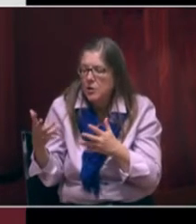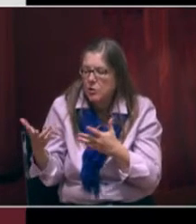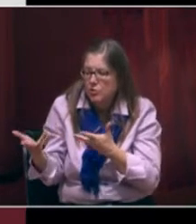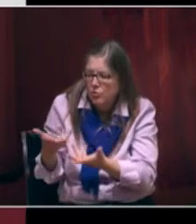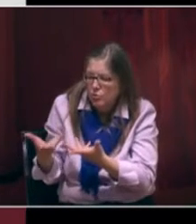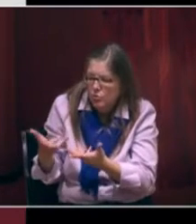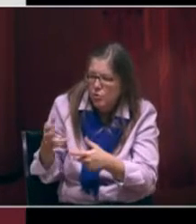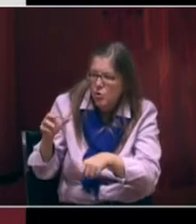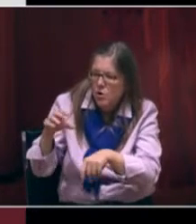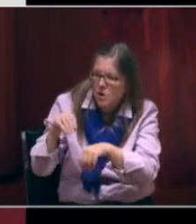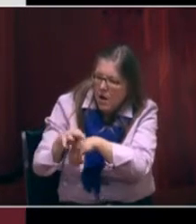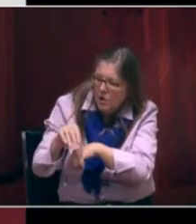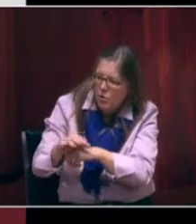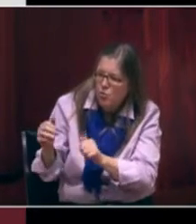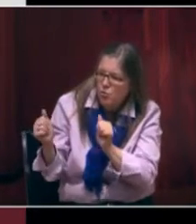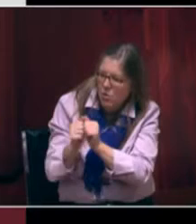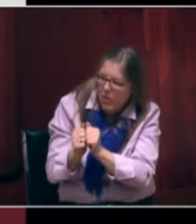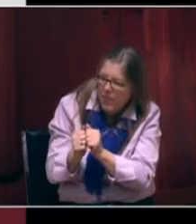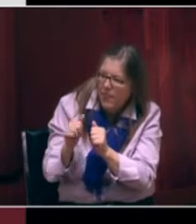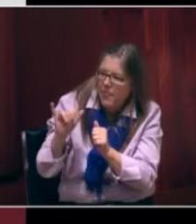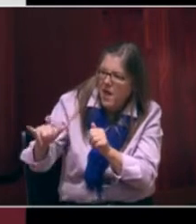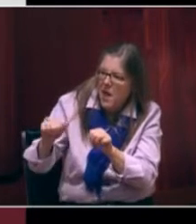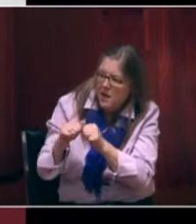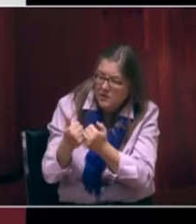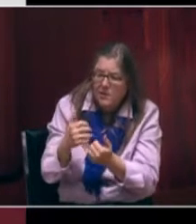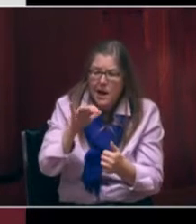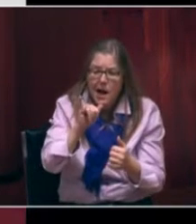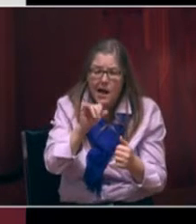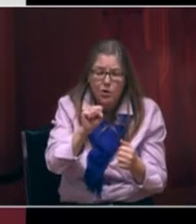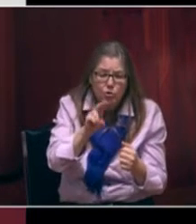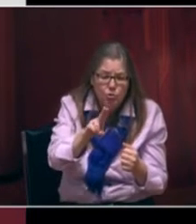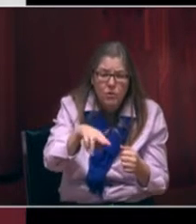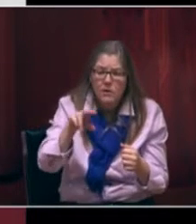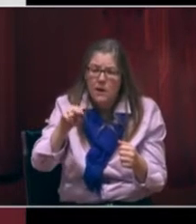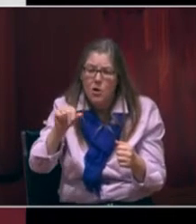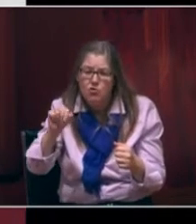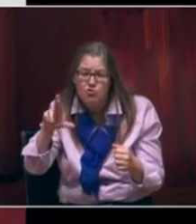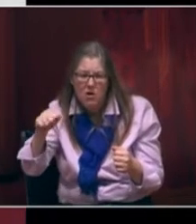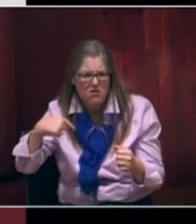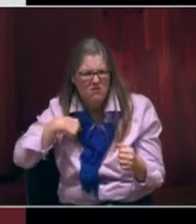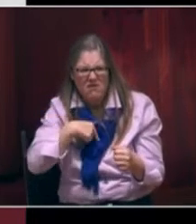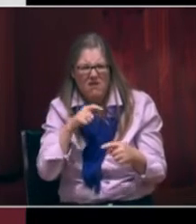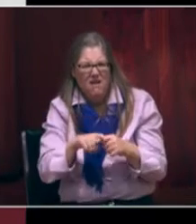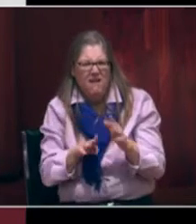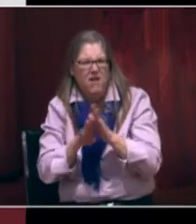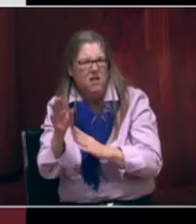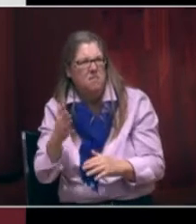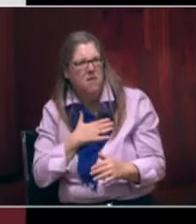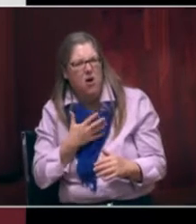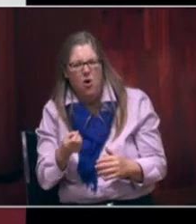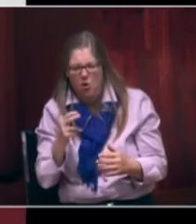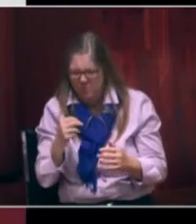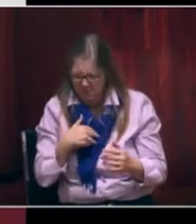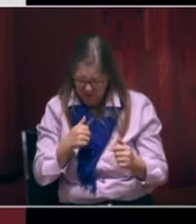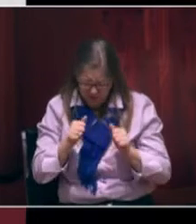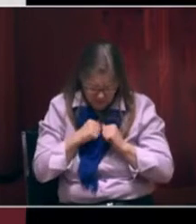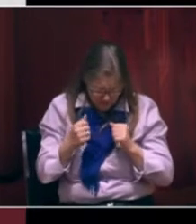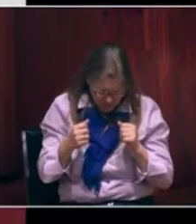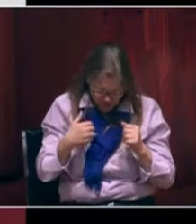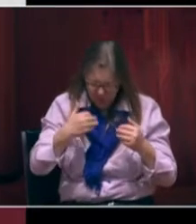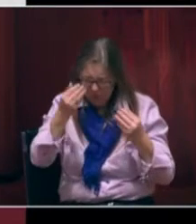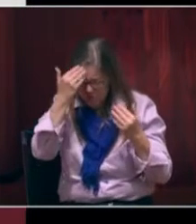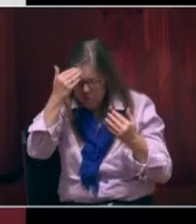that actually mean? It means that ISU and NARA, we could not develop this program in a vacuum. Even though we know a lot about